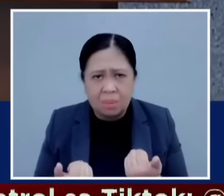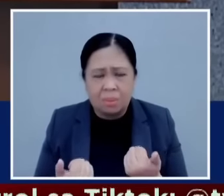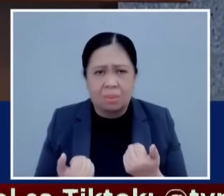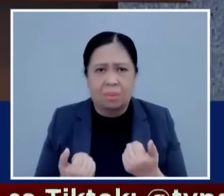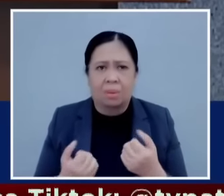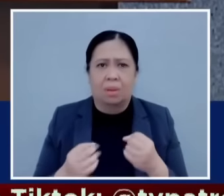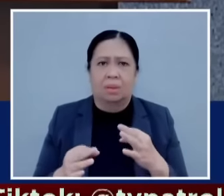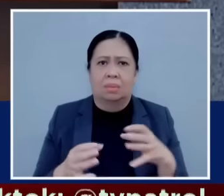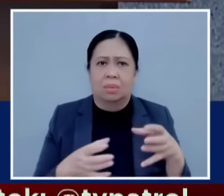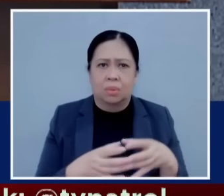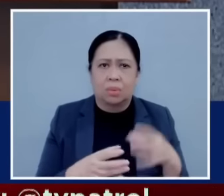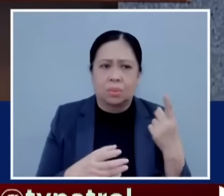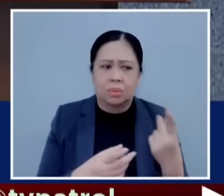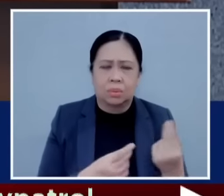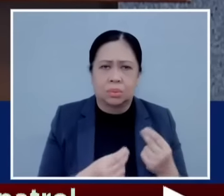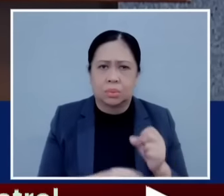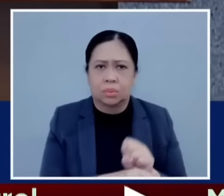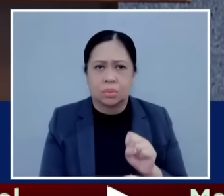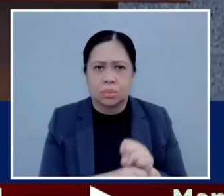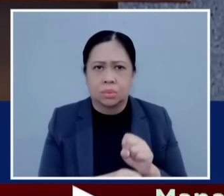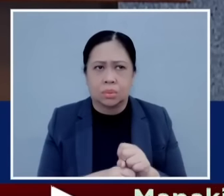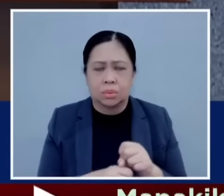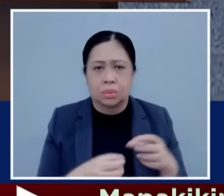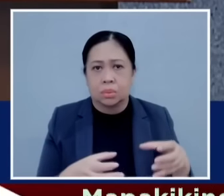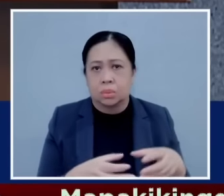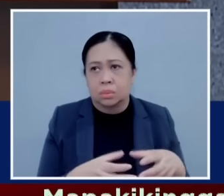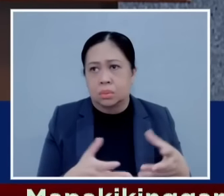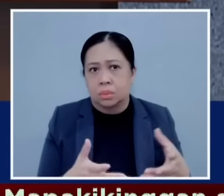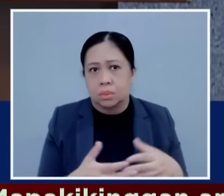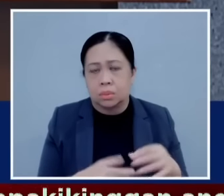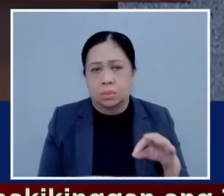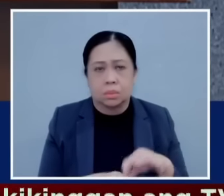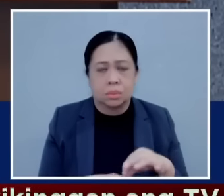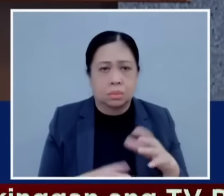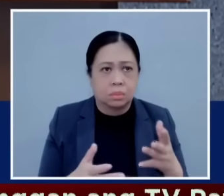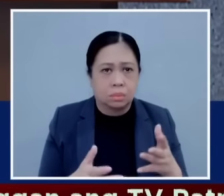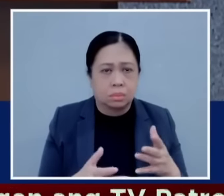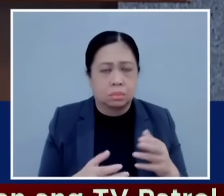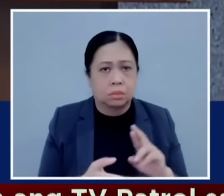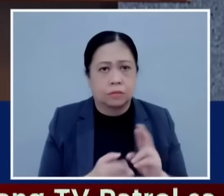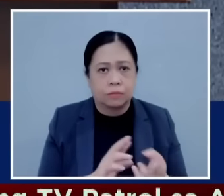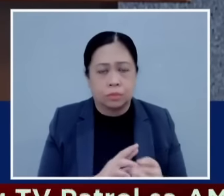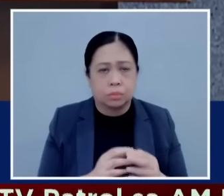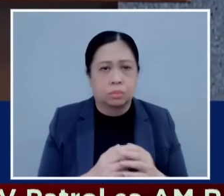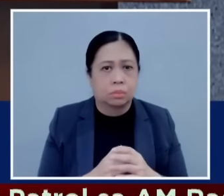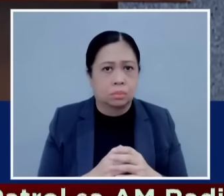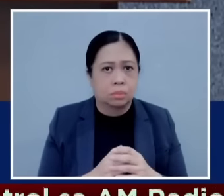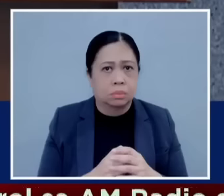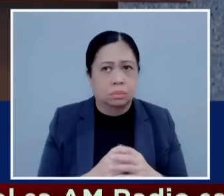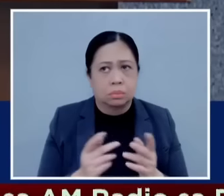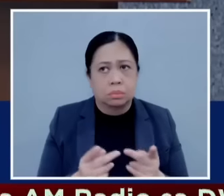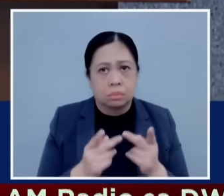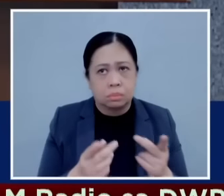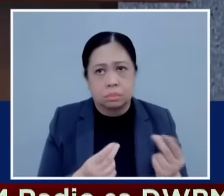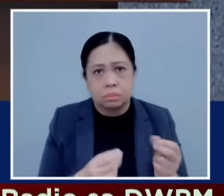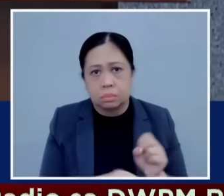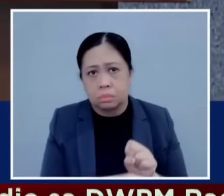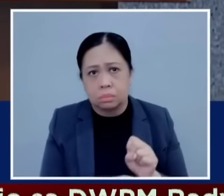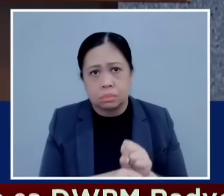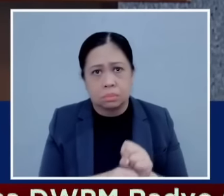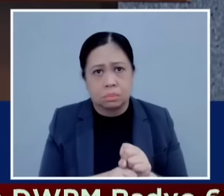committee is just performing its duty, if Committee on Electoral Reforms is just performing its duties, they deal